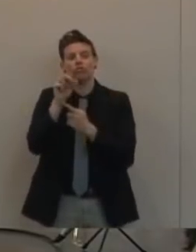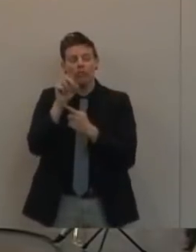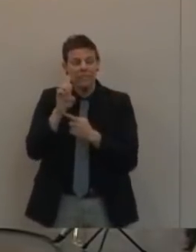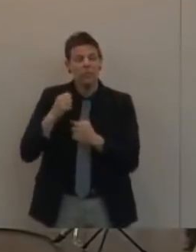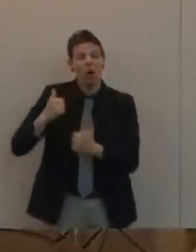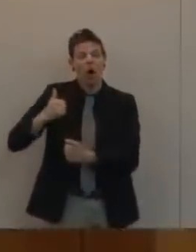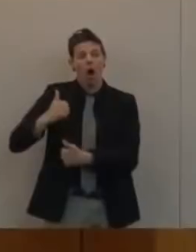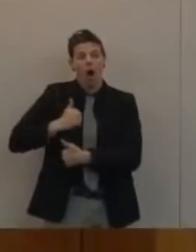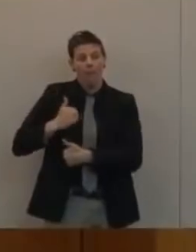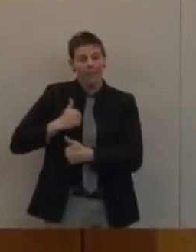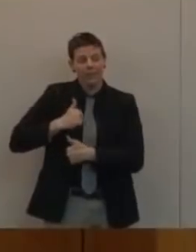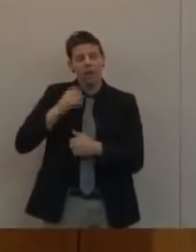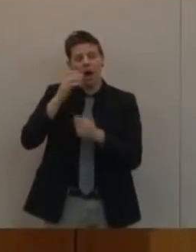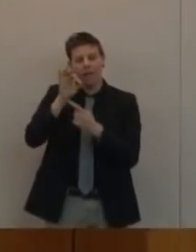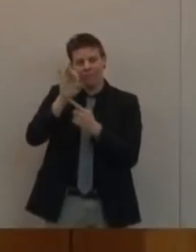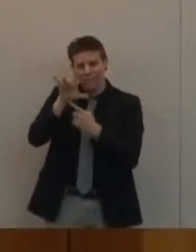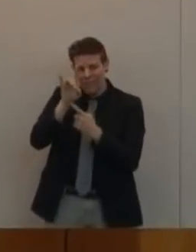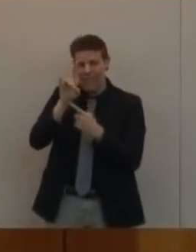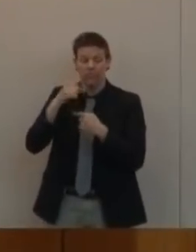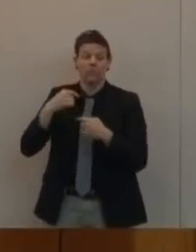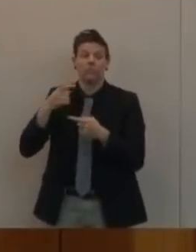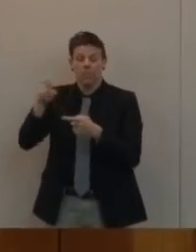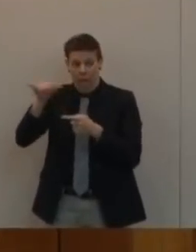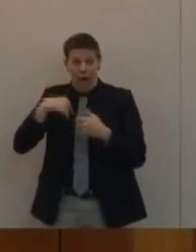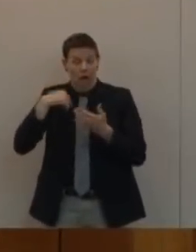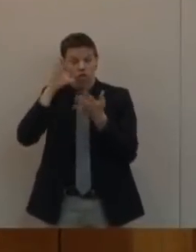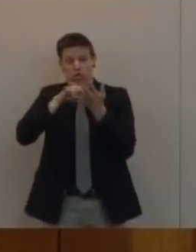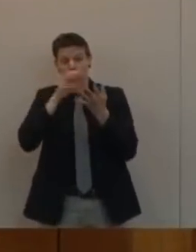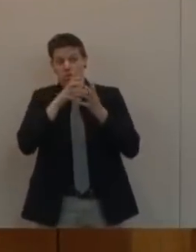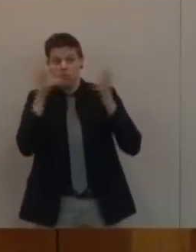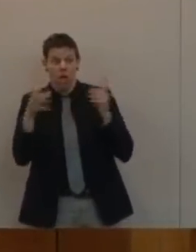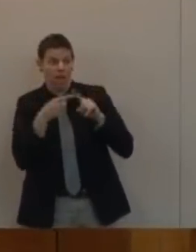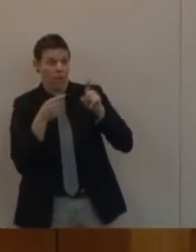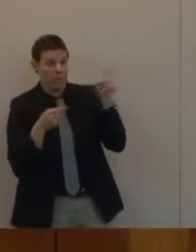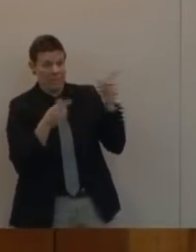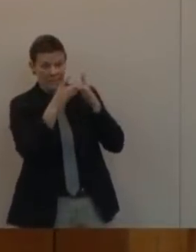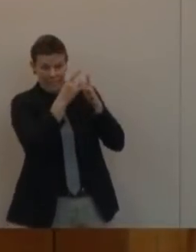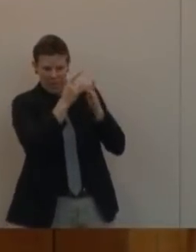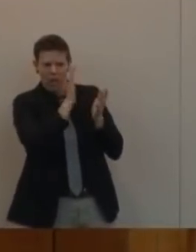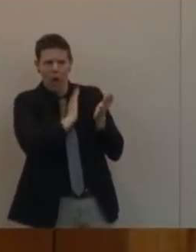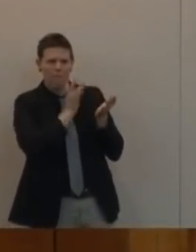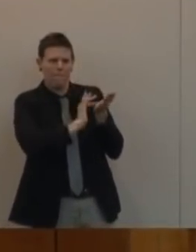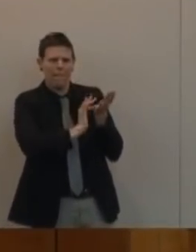from Mike Richards, who's our leader of our medical advisory